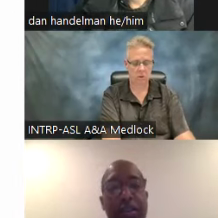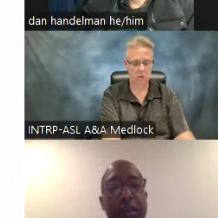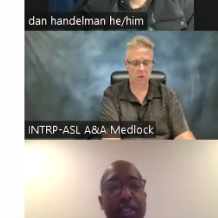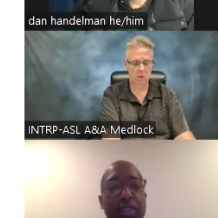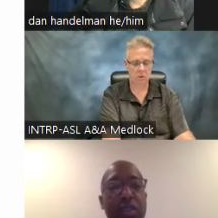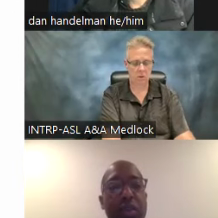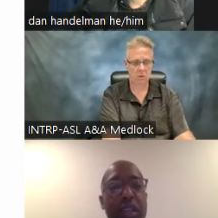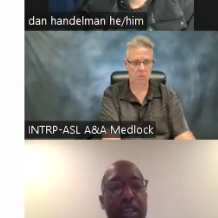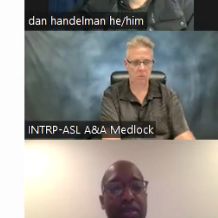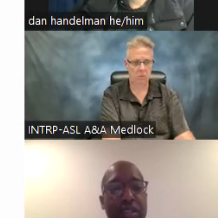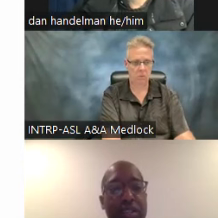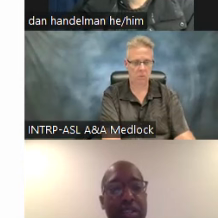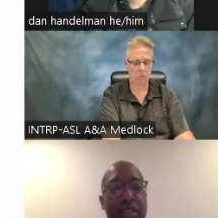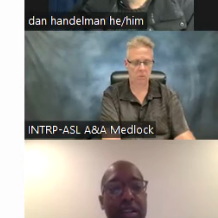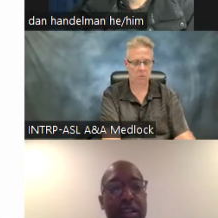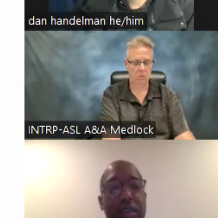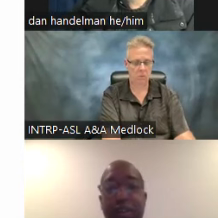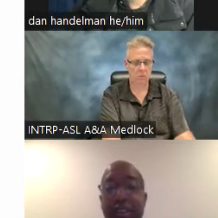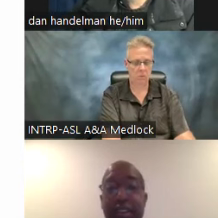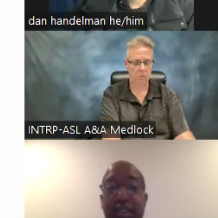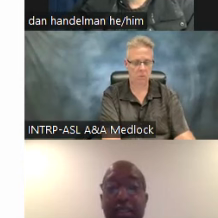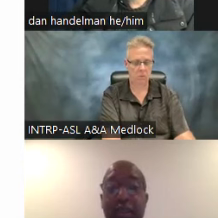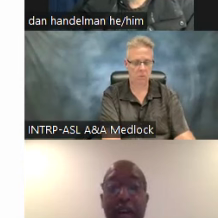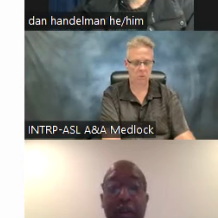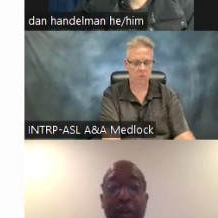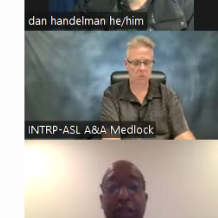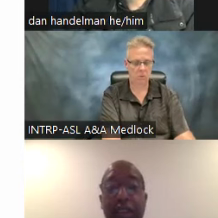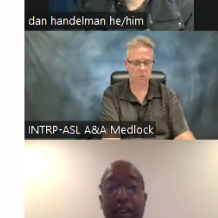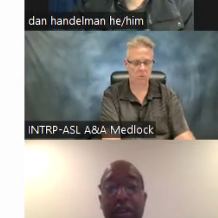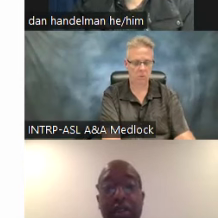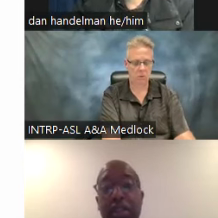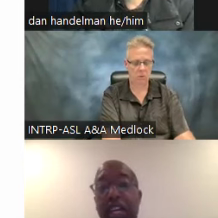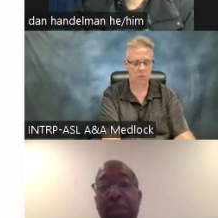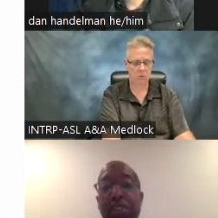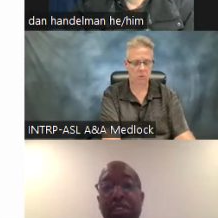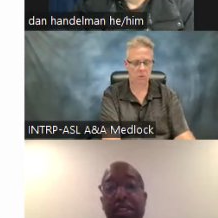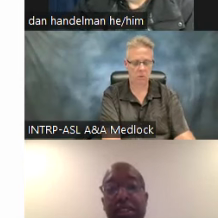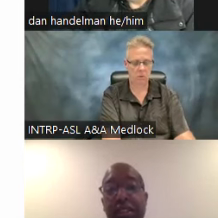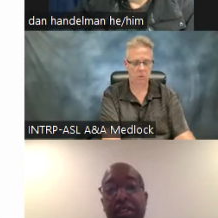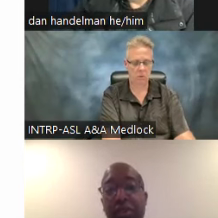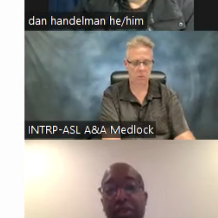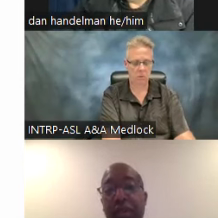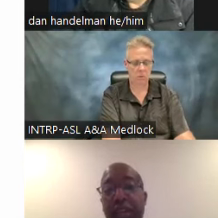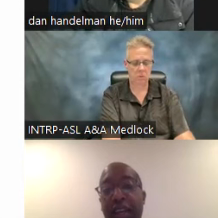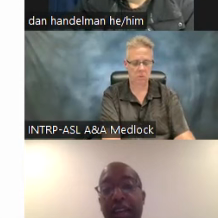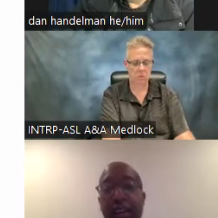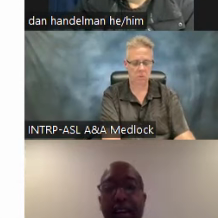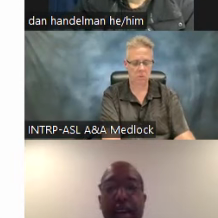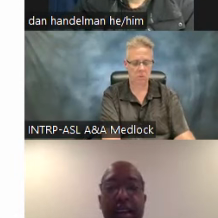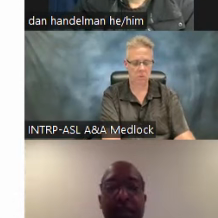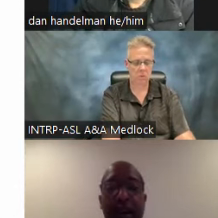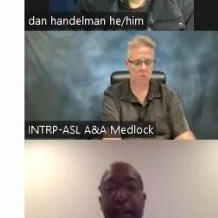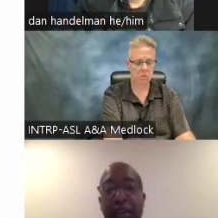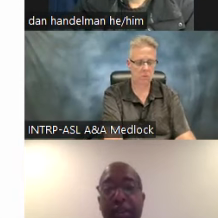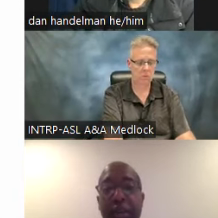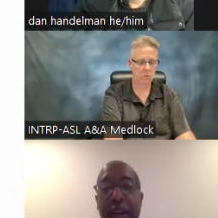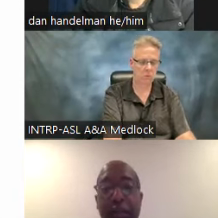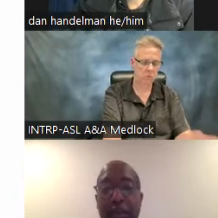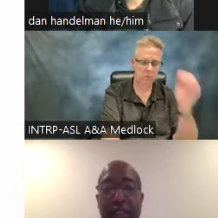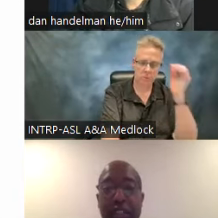acquires from external media sources, in parentheses, uploaded videos, images, social media,